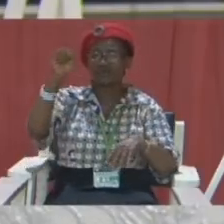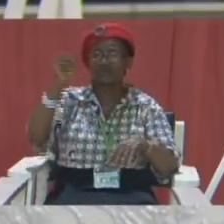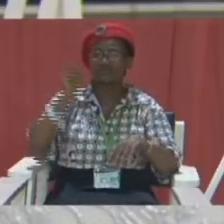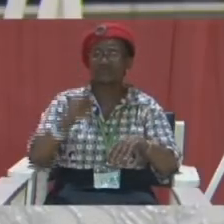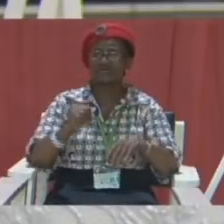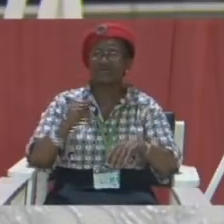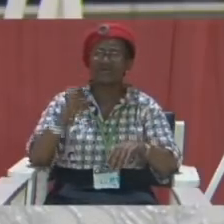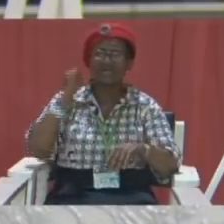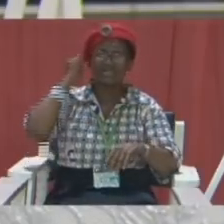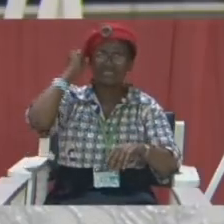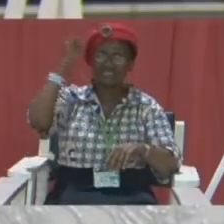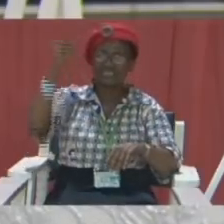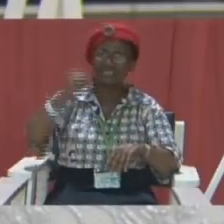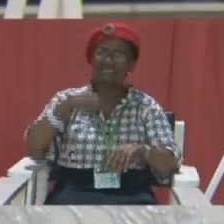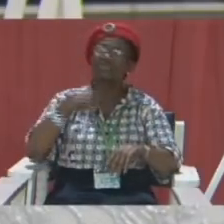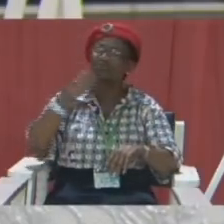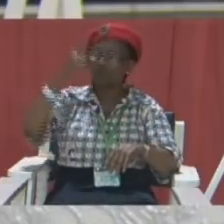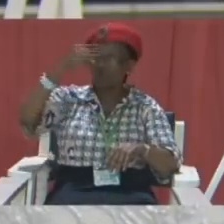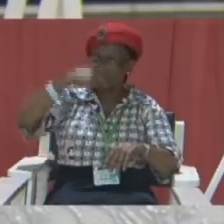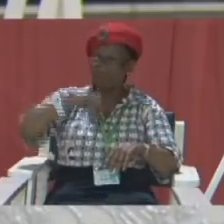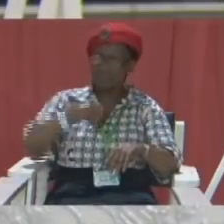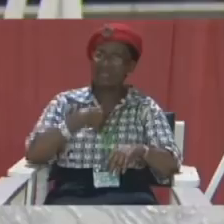she said to me,